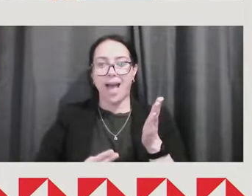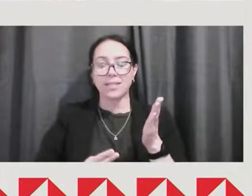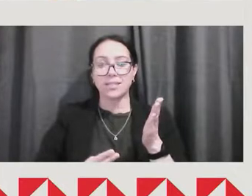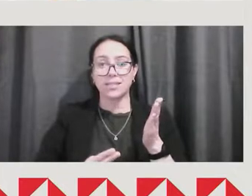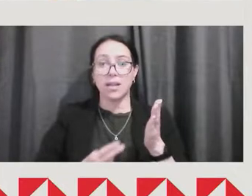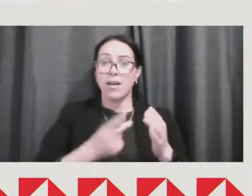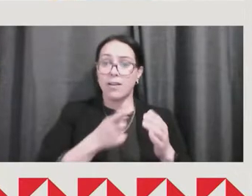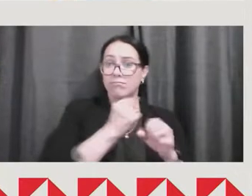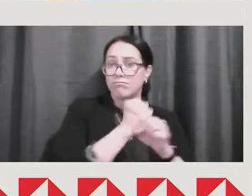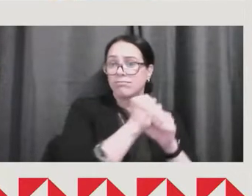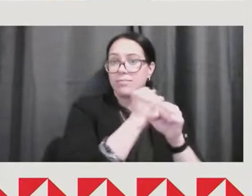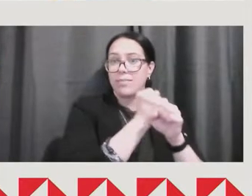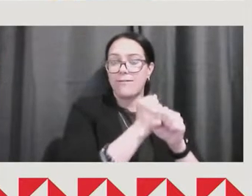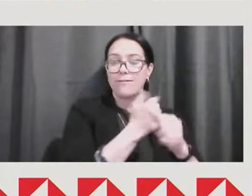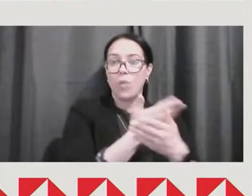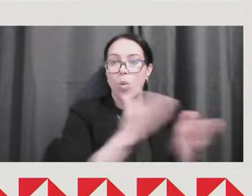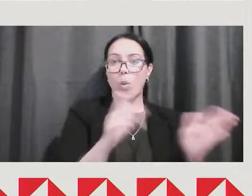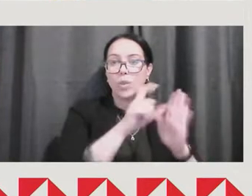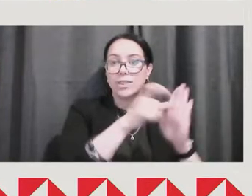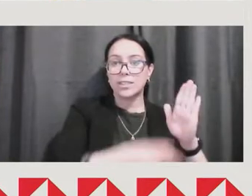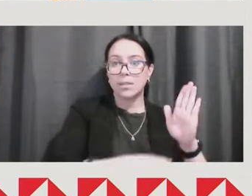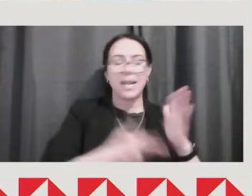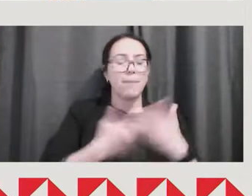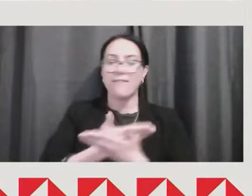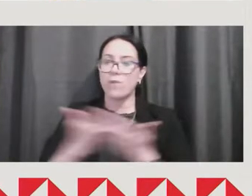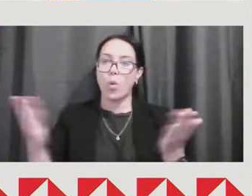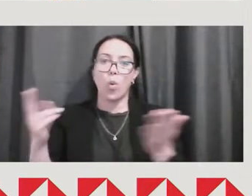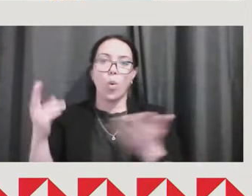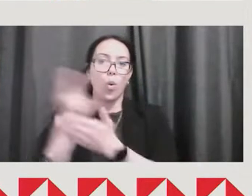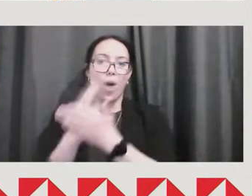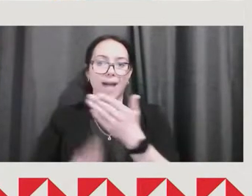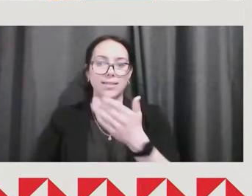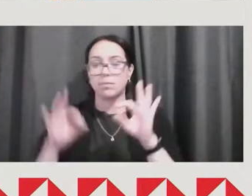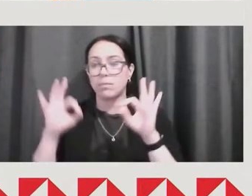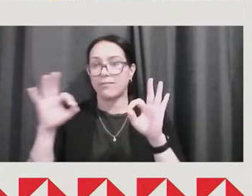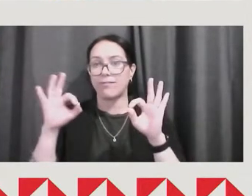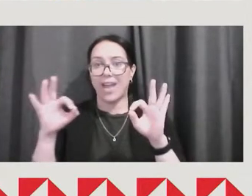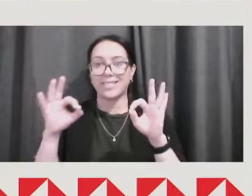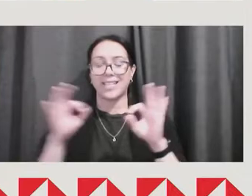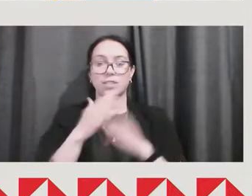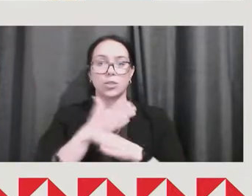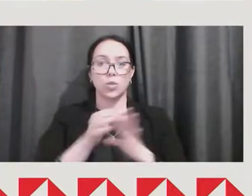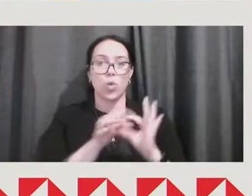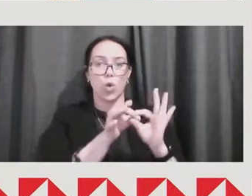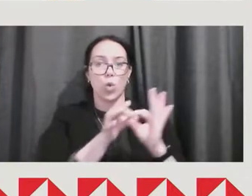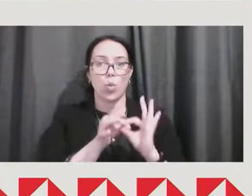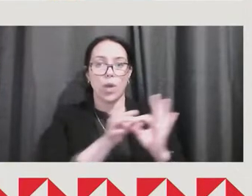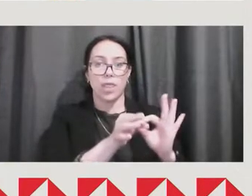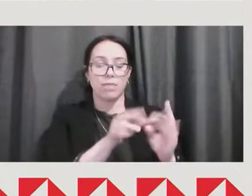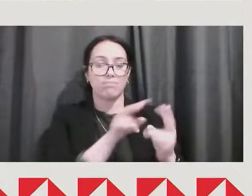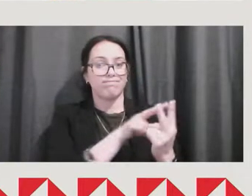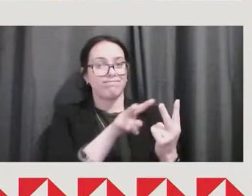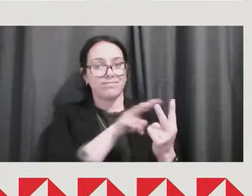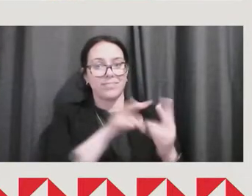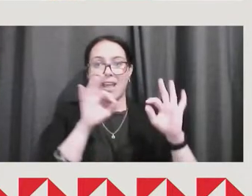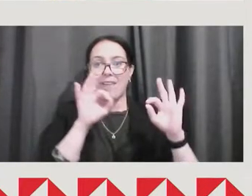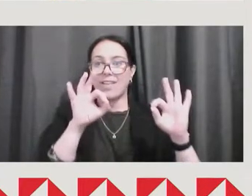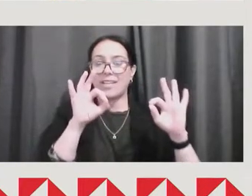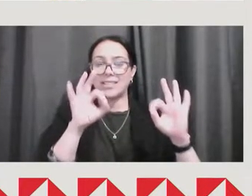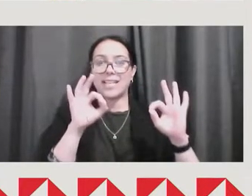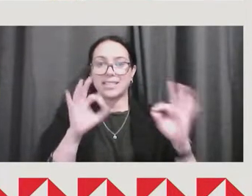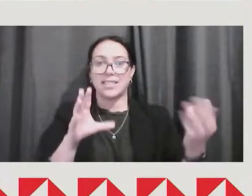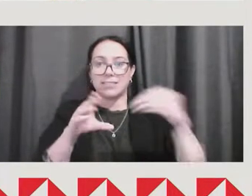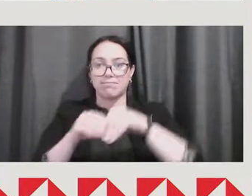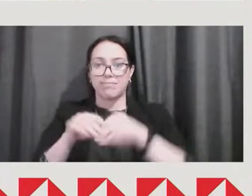artists and they really have a creative vision and it's been really fantastic to work with them and they've been a fantastic partner to the strategy to cnz and we're